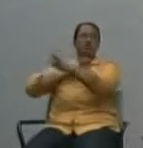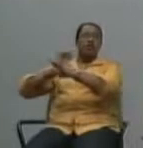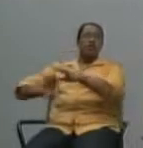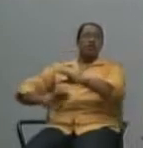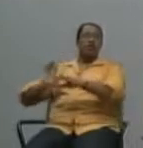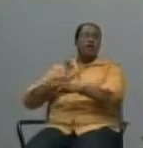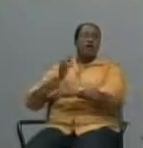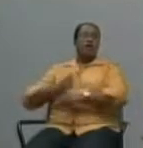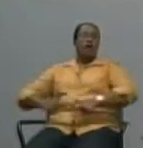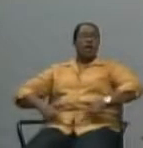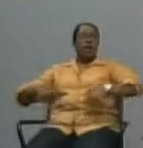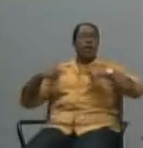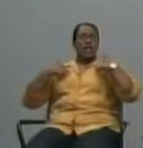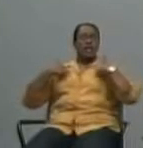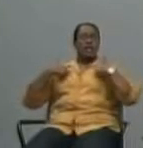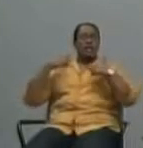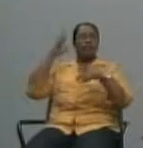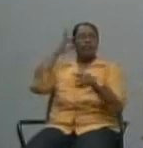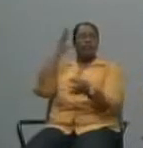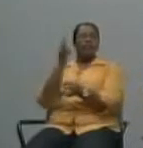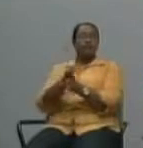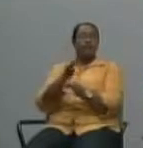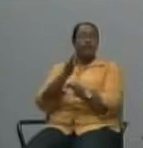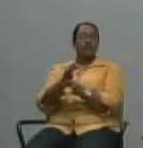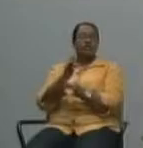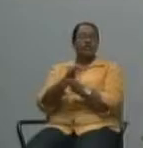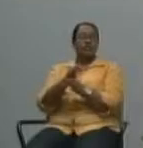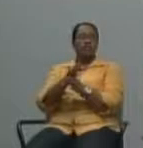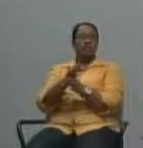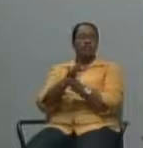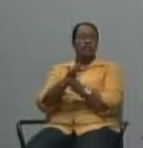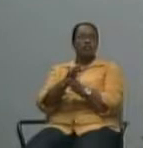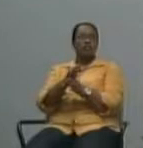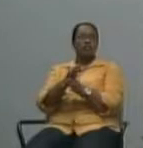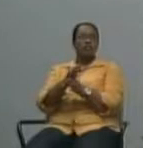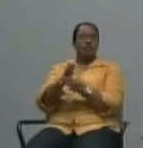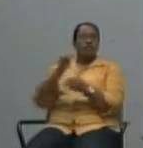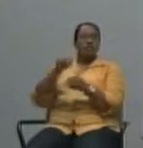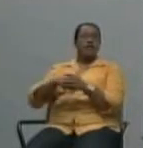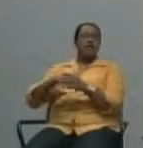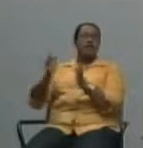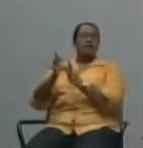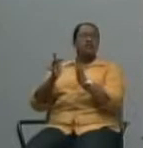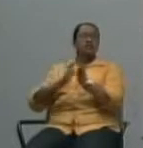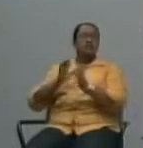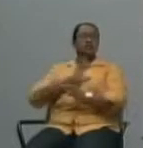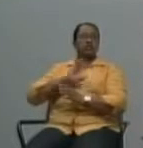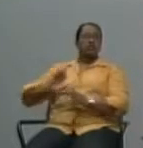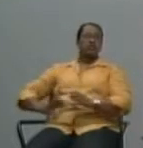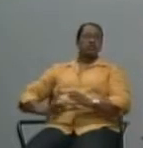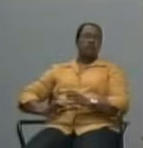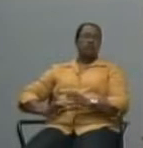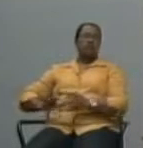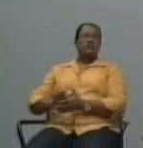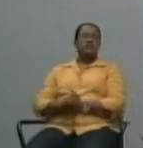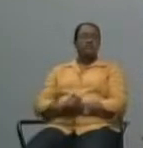our lives be faithful imitation of the life of Jesus Christ.